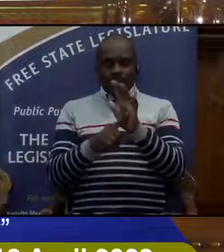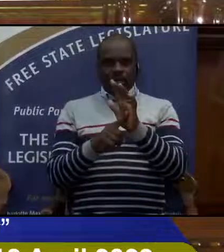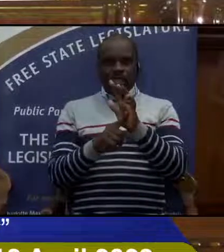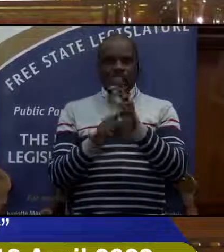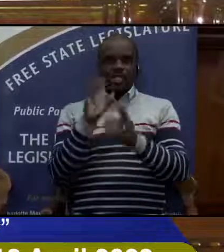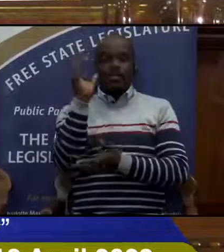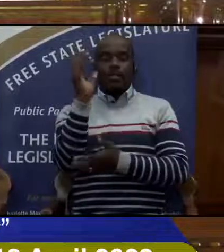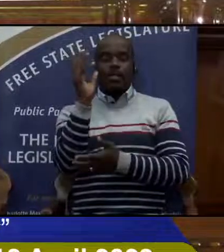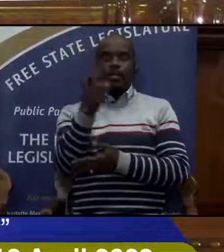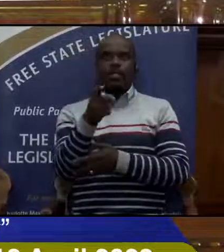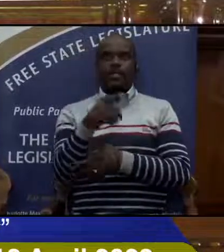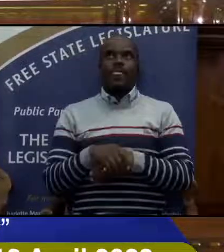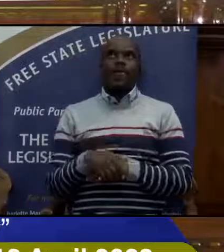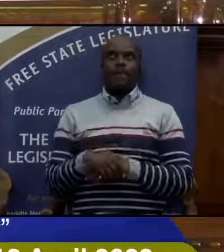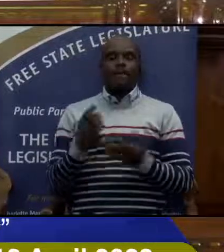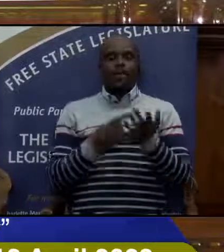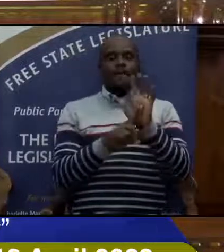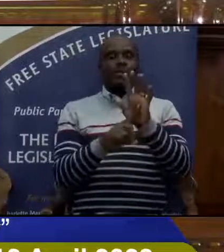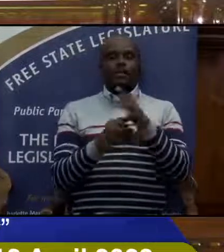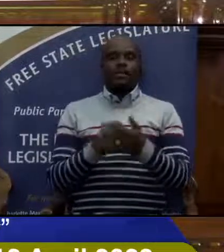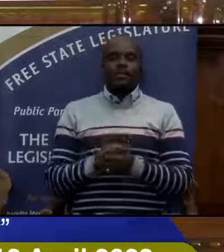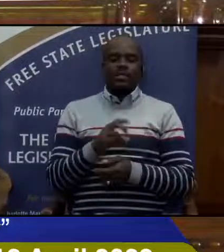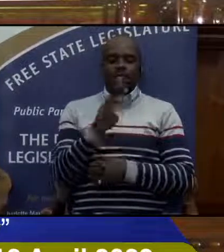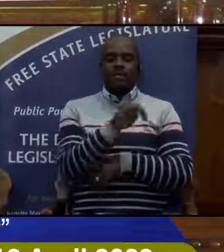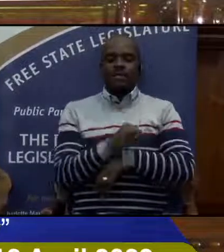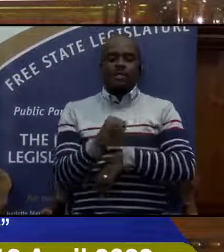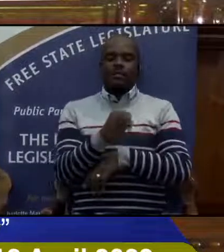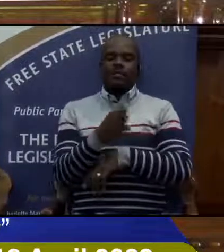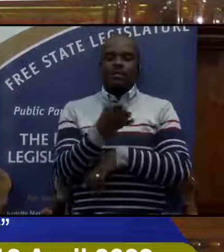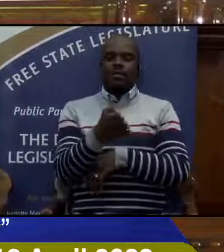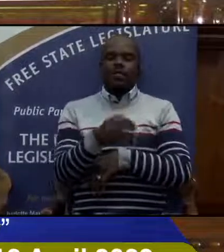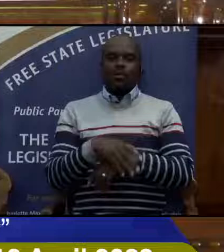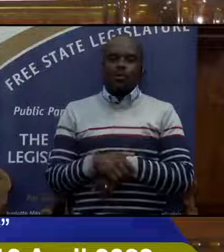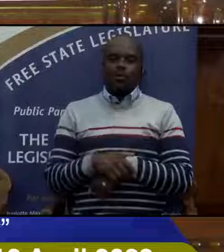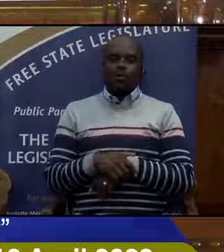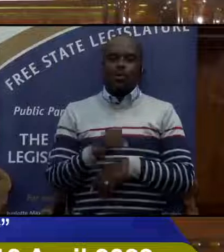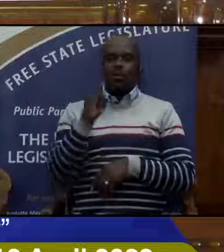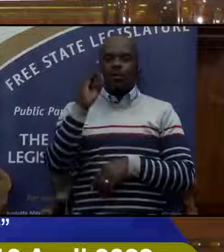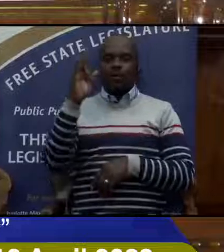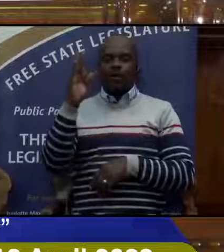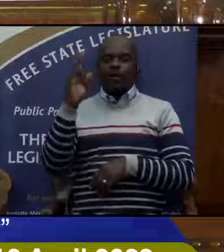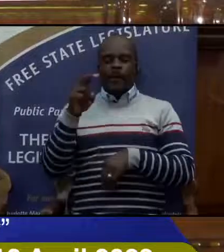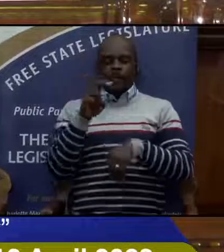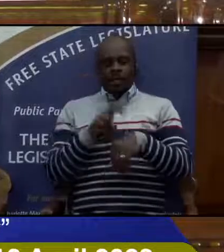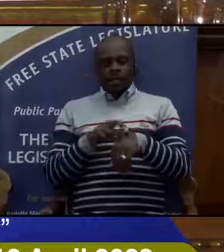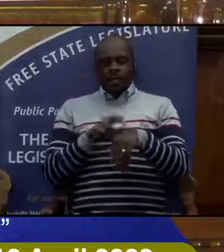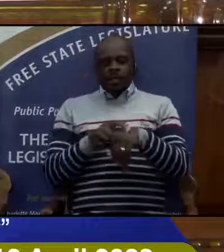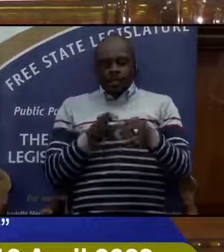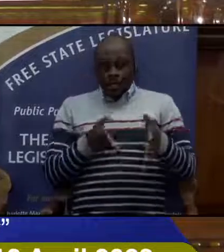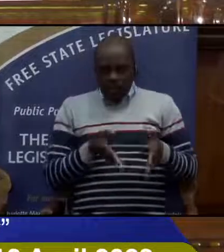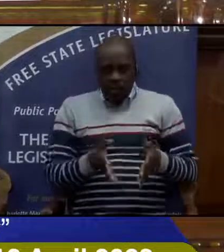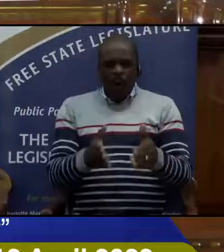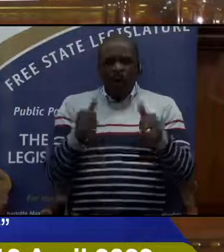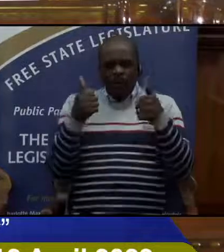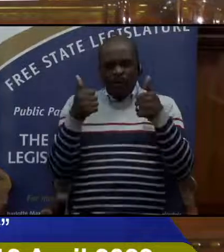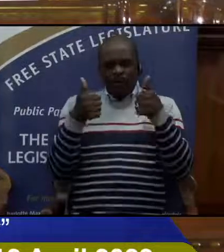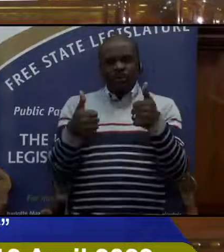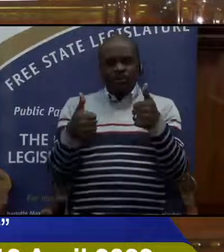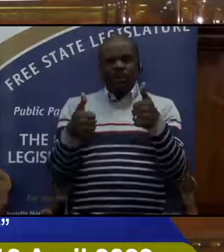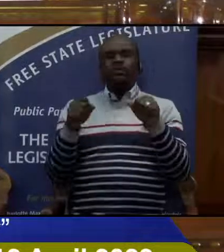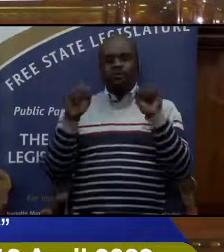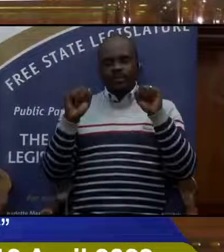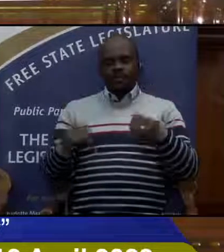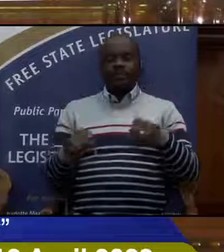tire hits the tar regarding basic service delivery, that I quote, The bulk of challenges faced